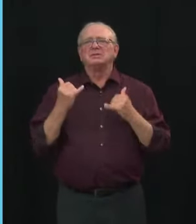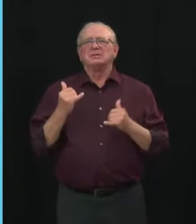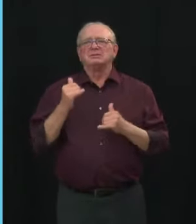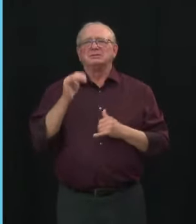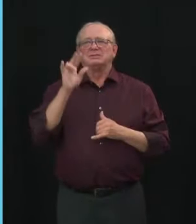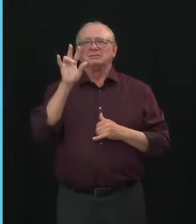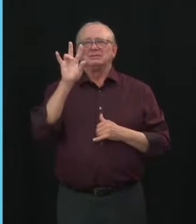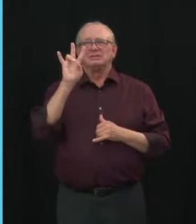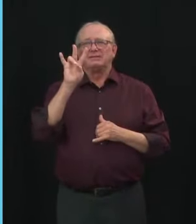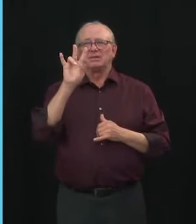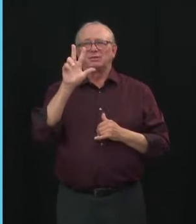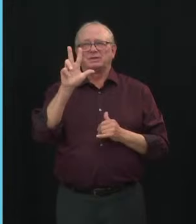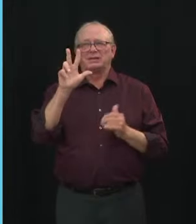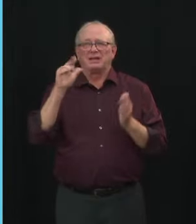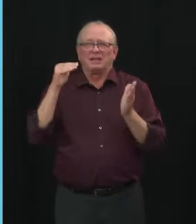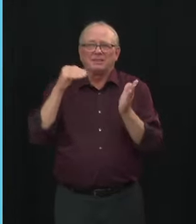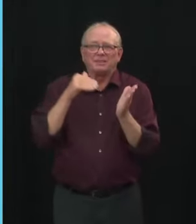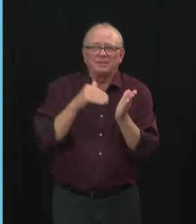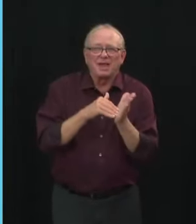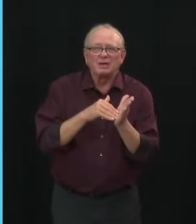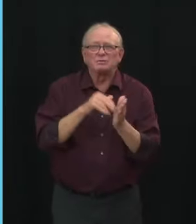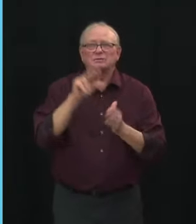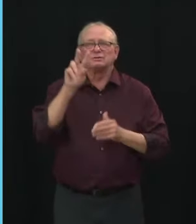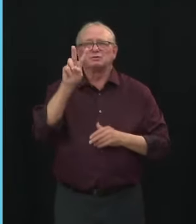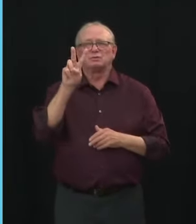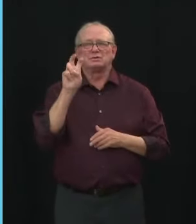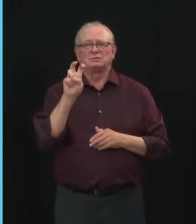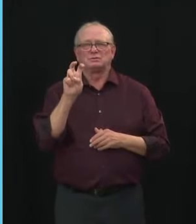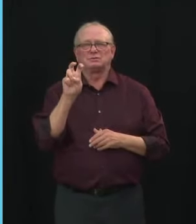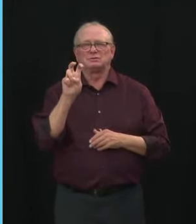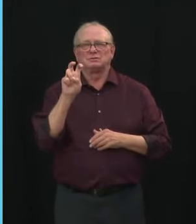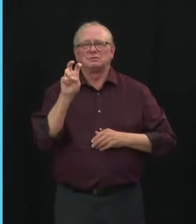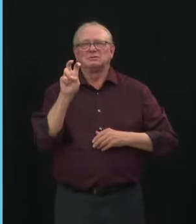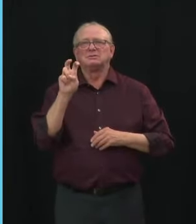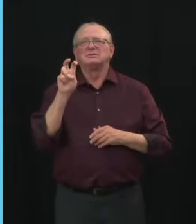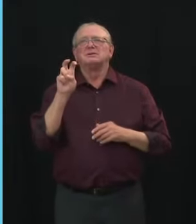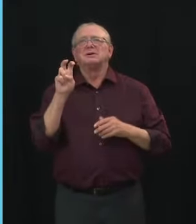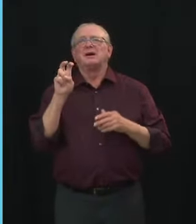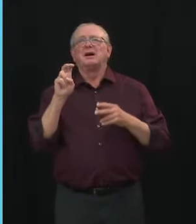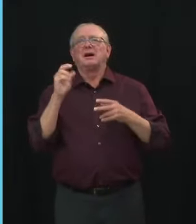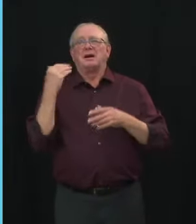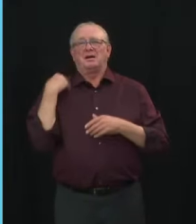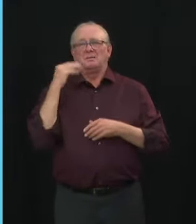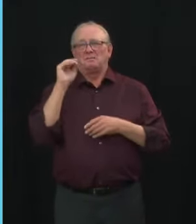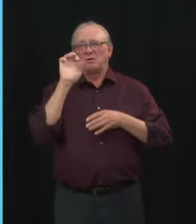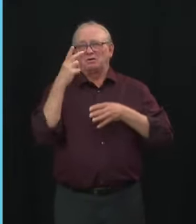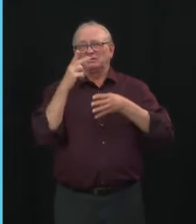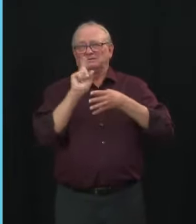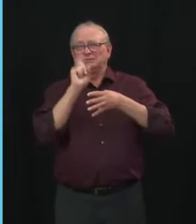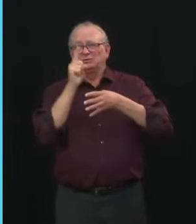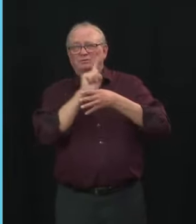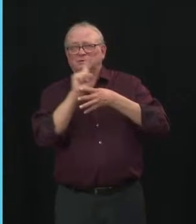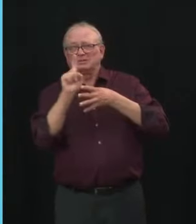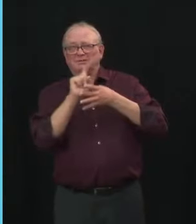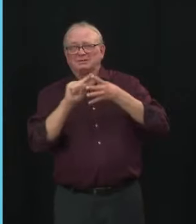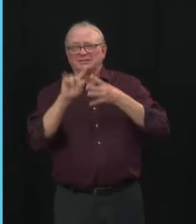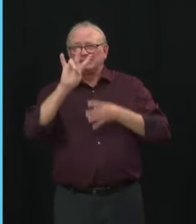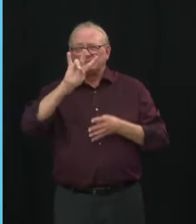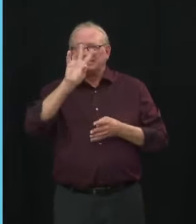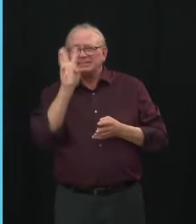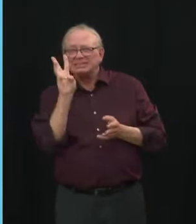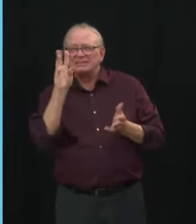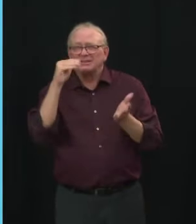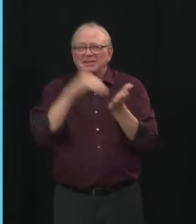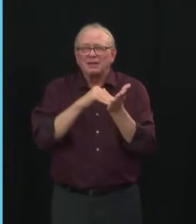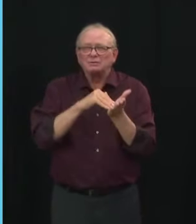beginning of March and 68,000 before the pandemic. That's good, but to be clear, we're going to bring it down a lot